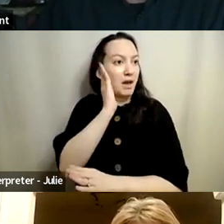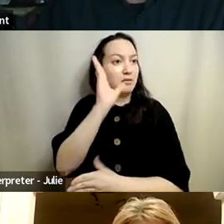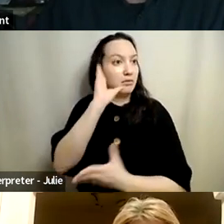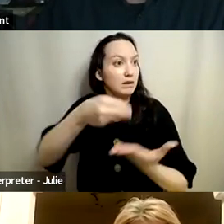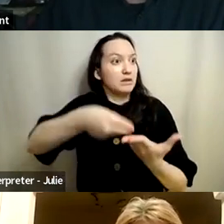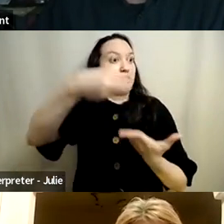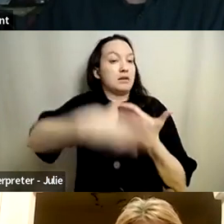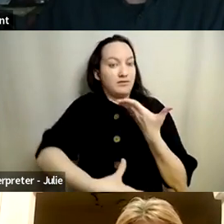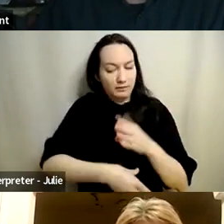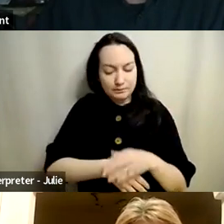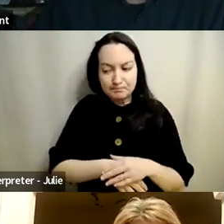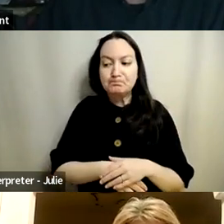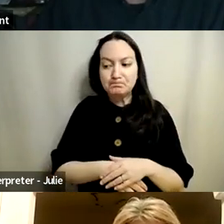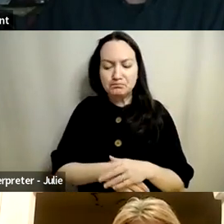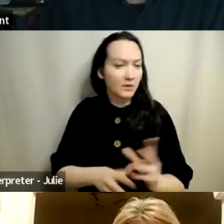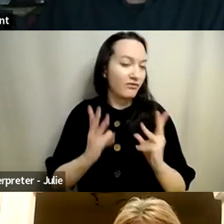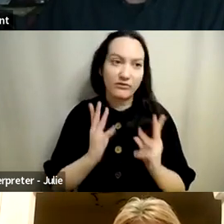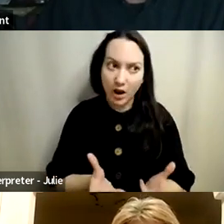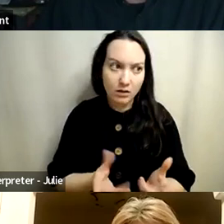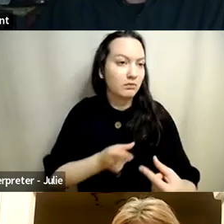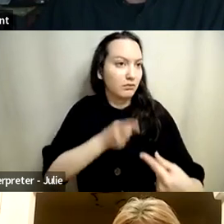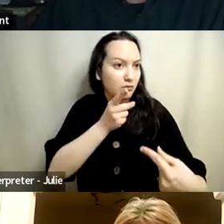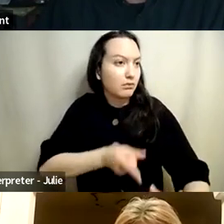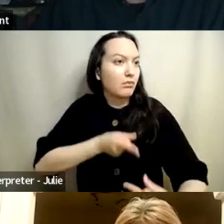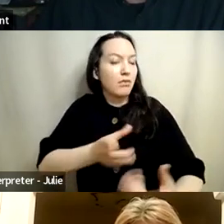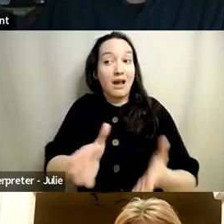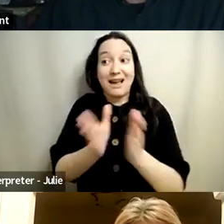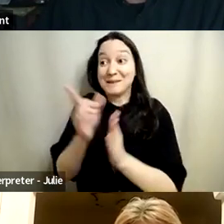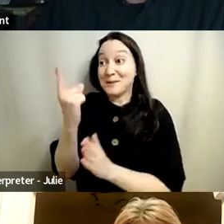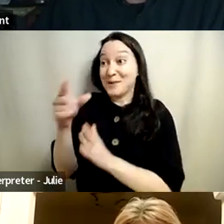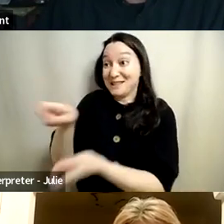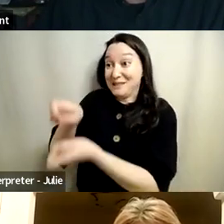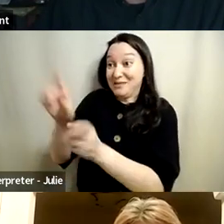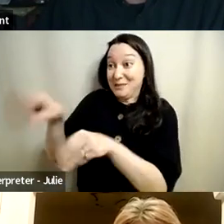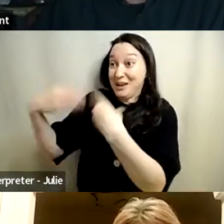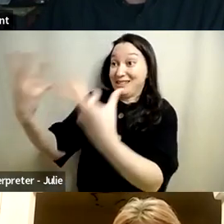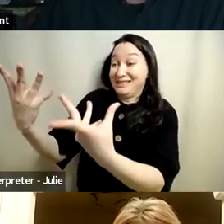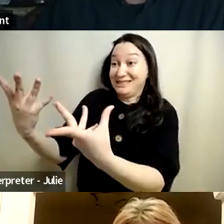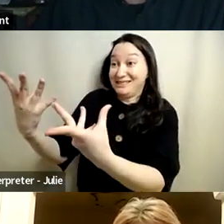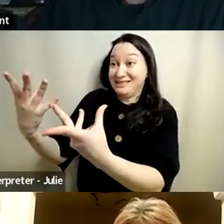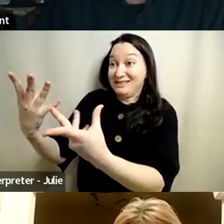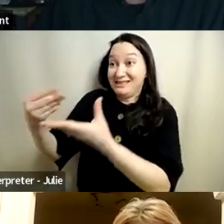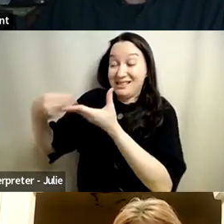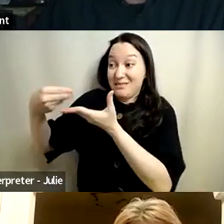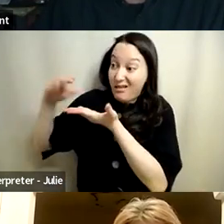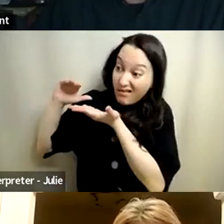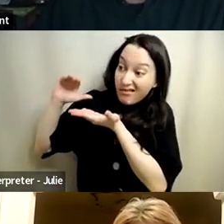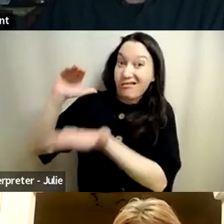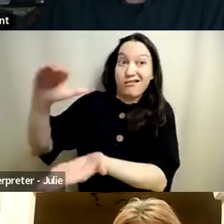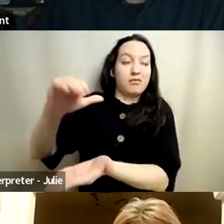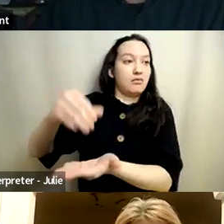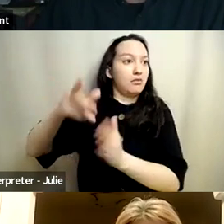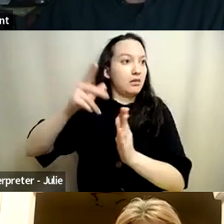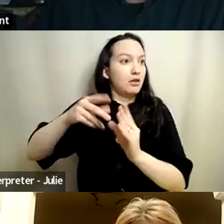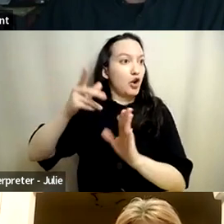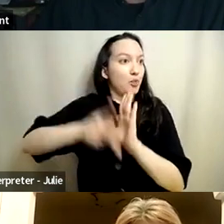expensive, which is fine. It's difficult to ask one provider to fund a very expensive